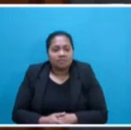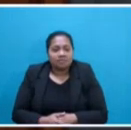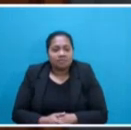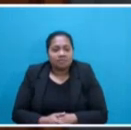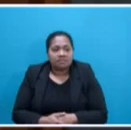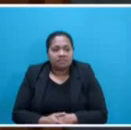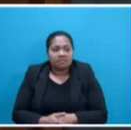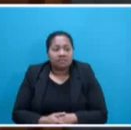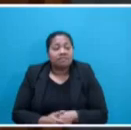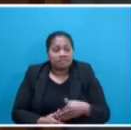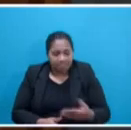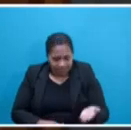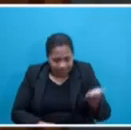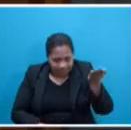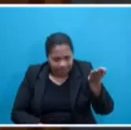You have the floor.